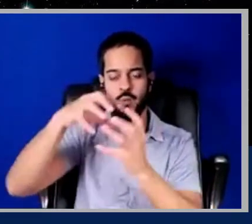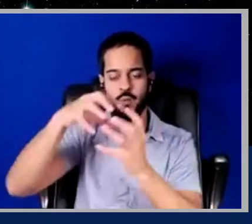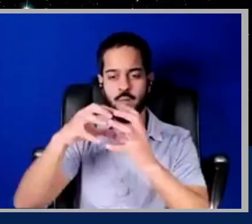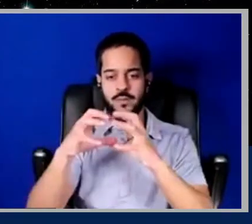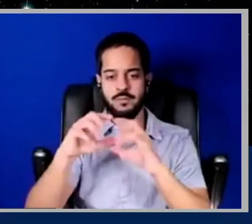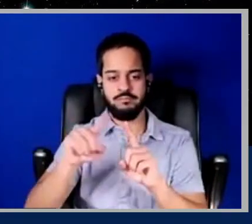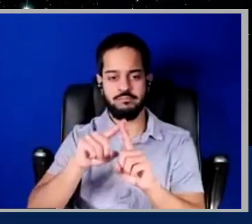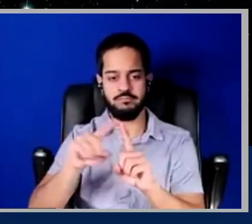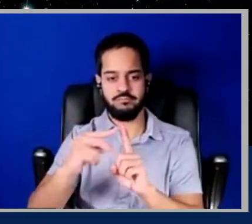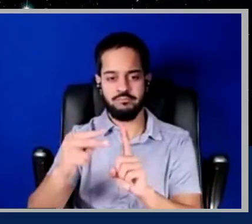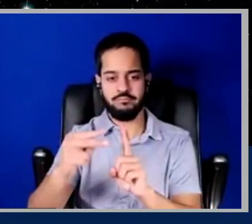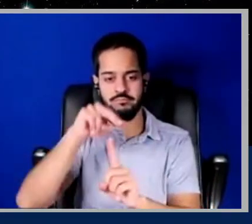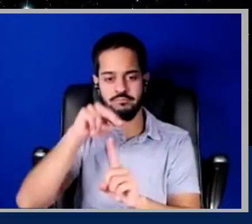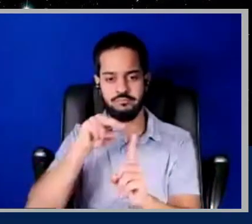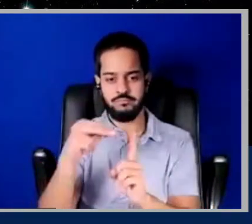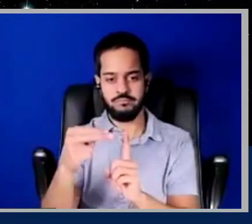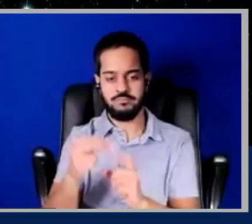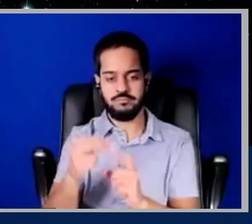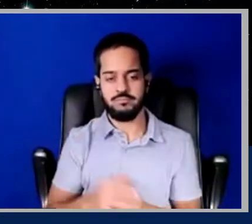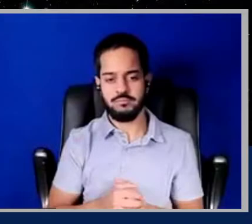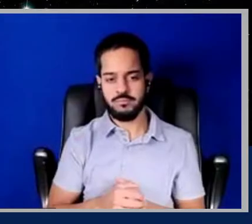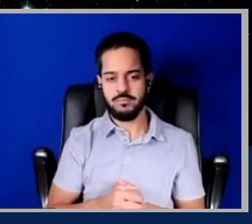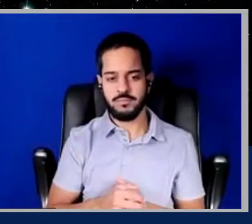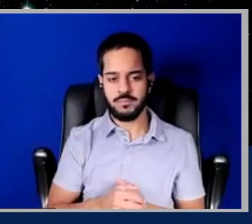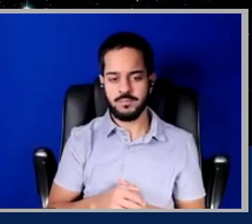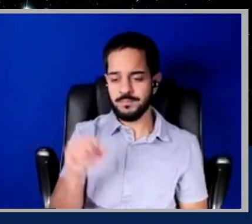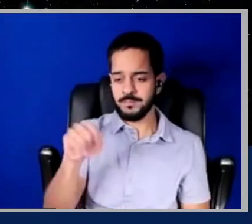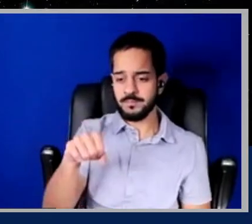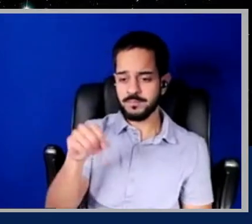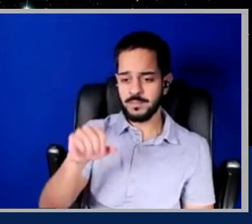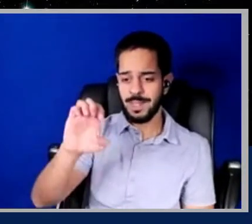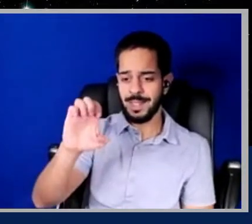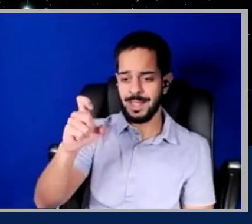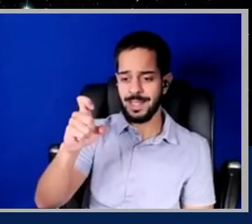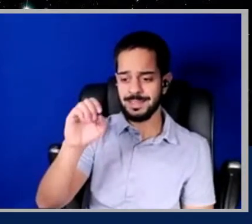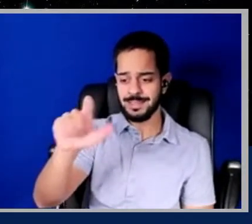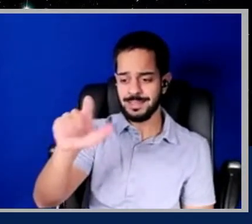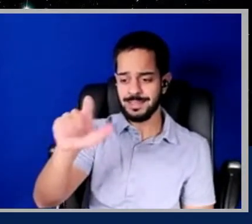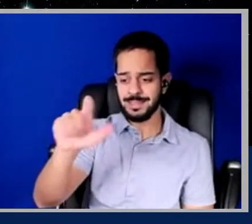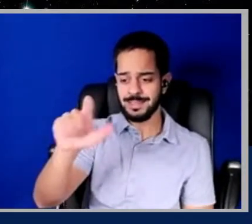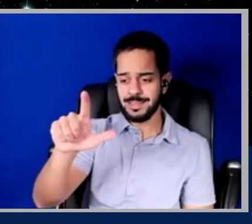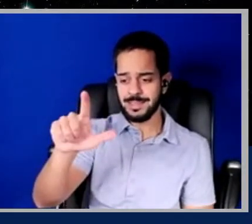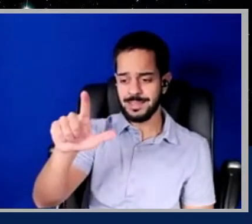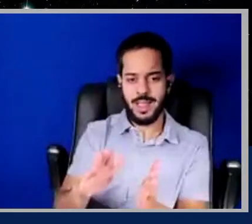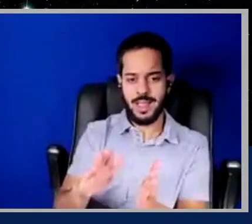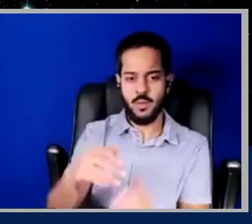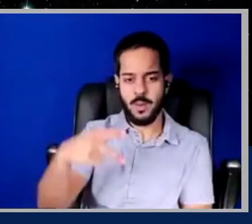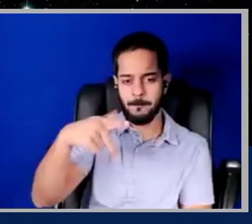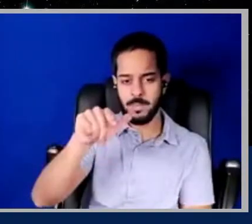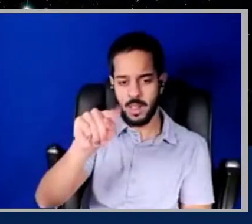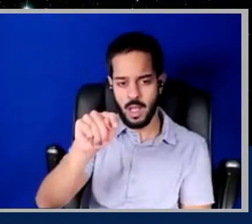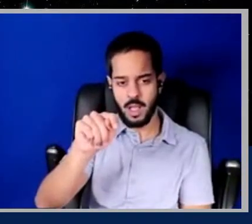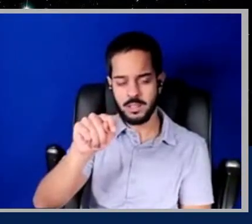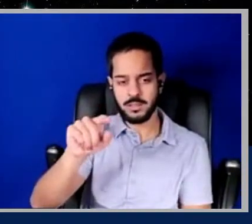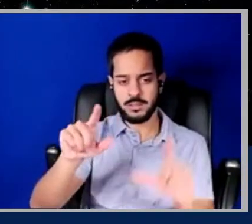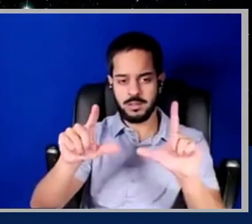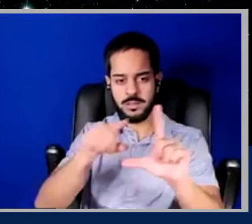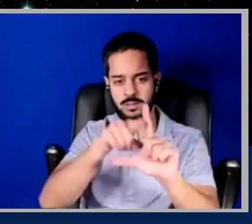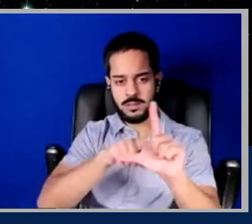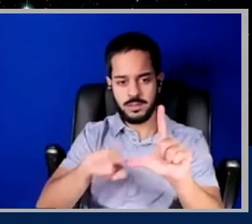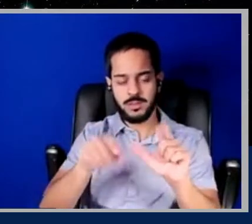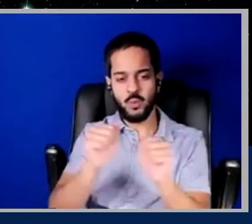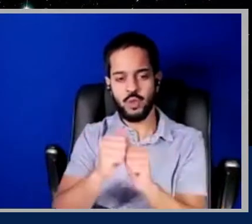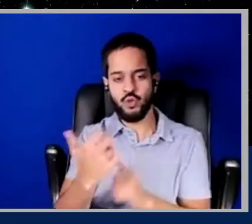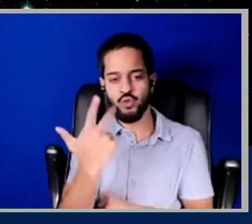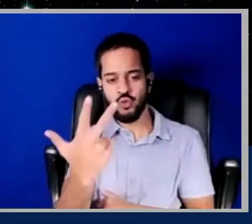And especially like when you do, Excel will let you do like a plot with 3 axes, but there's no substitute for